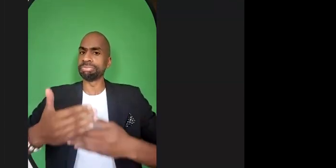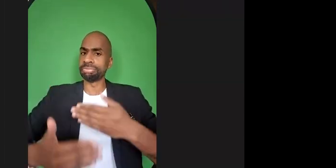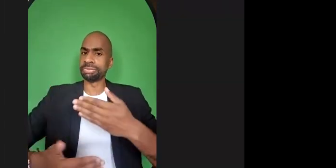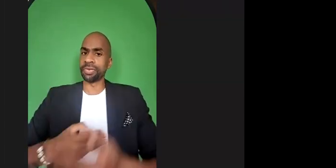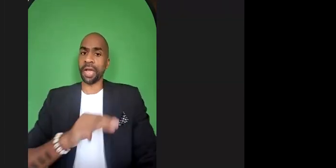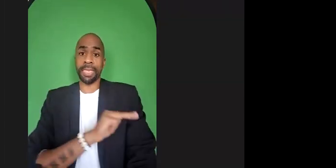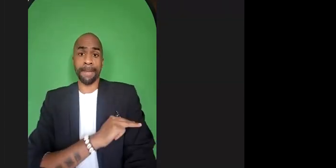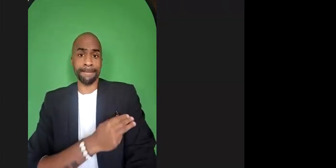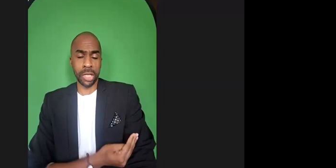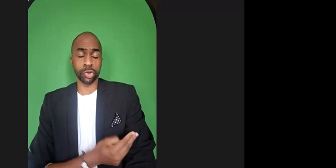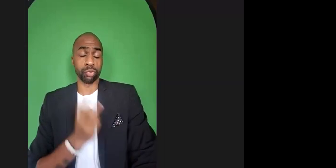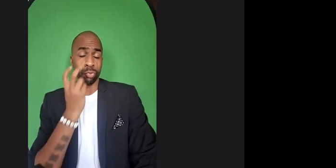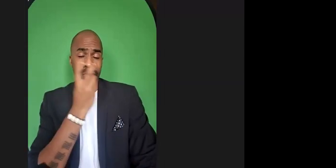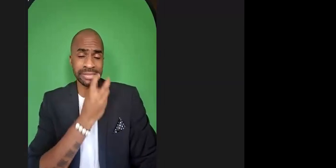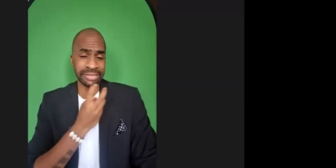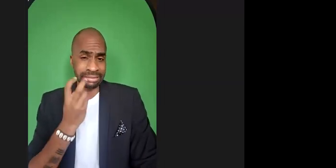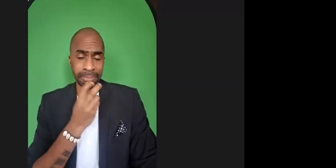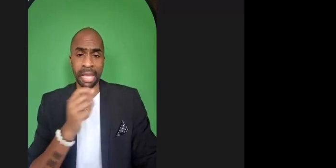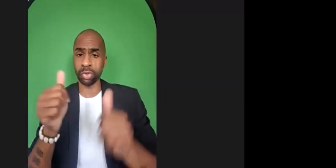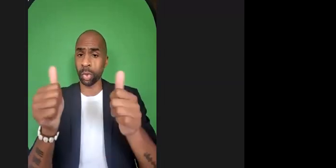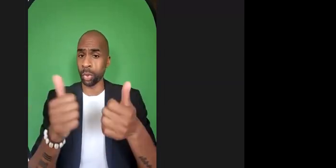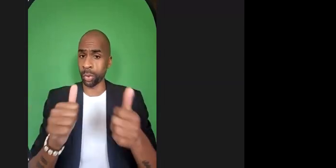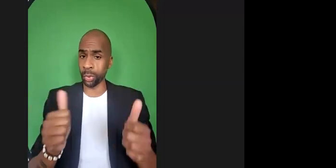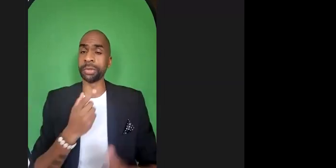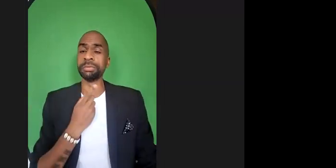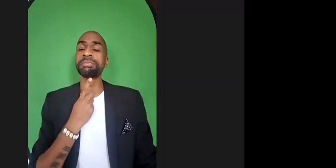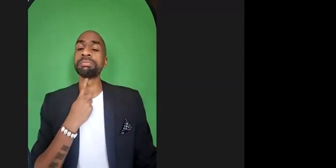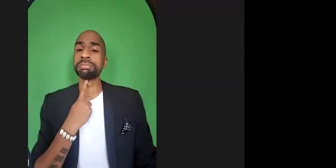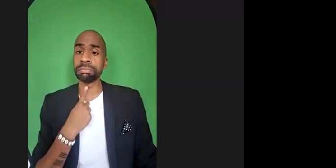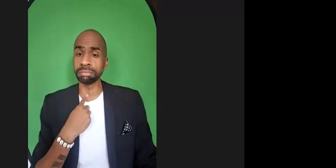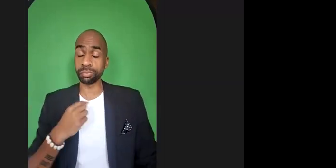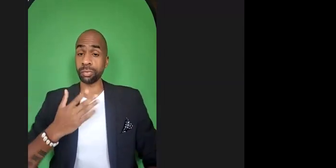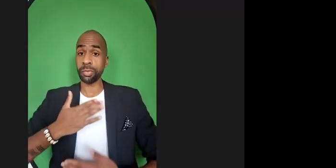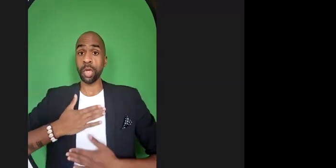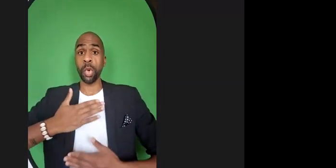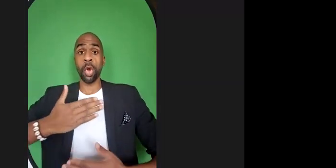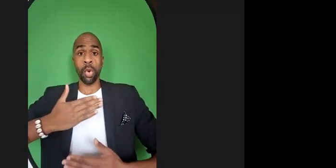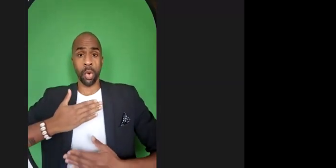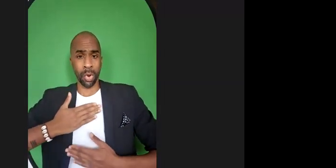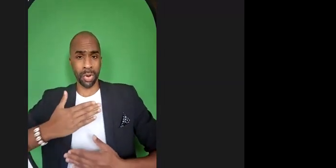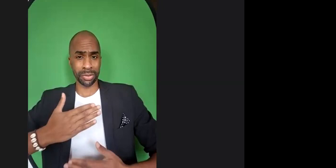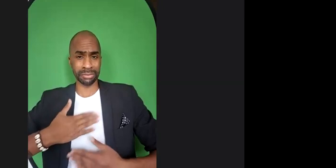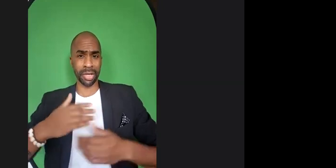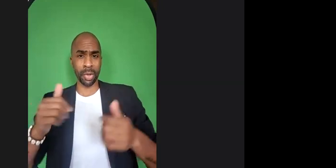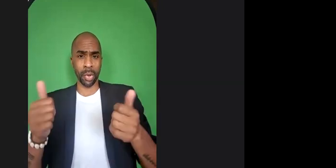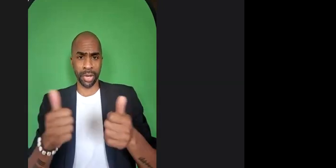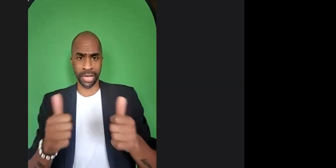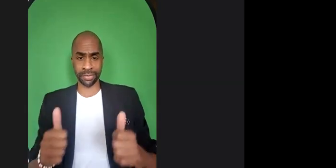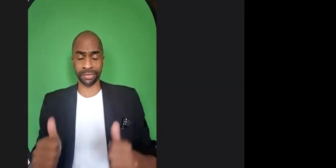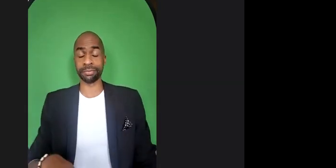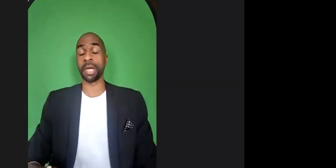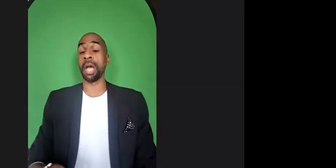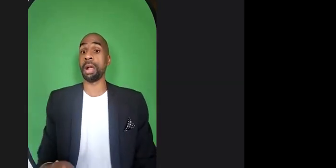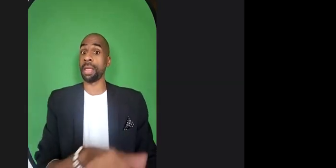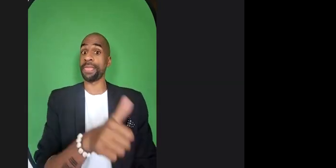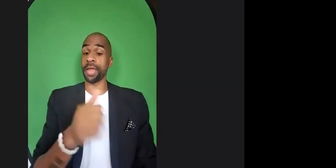their speech, swallowing, and breathing ultimately. And then there's another form of ALS called bulbar ALS that's a little